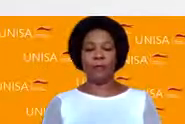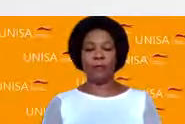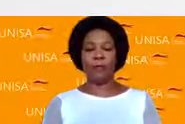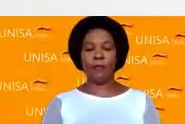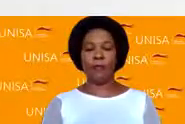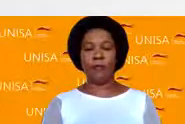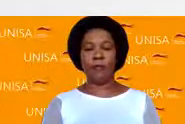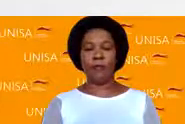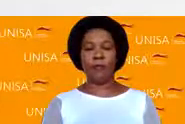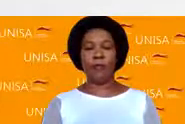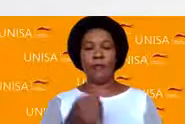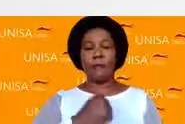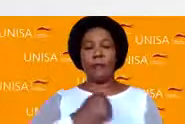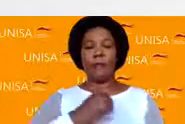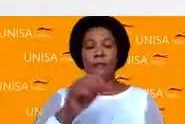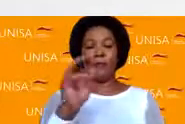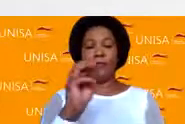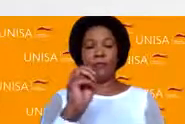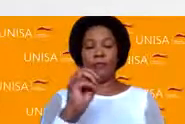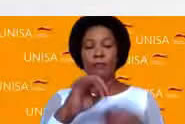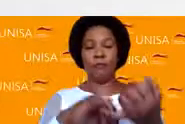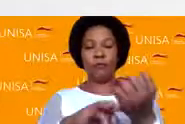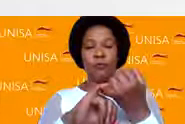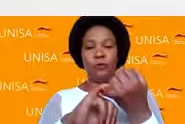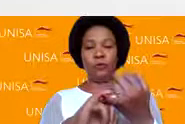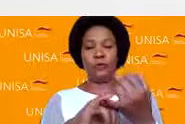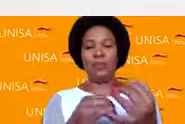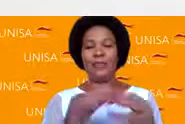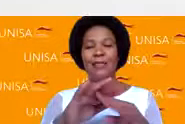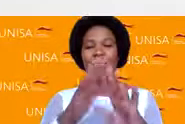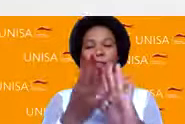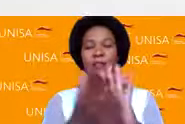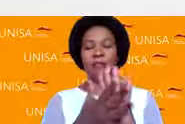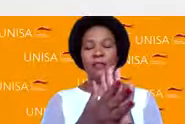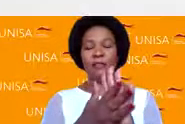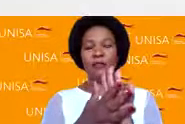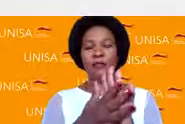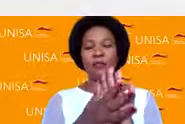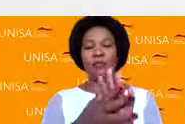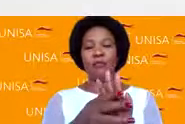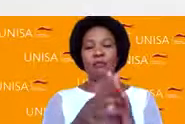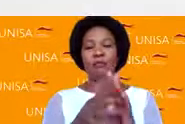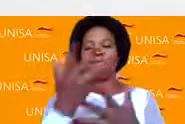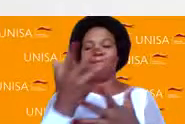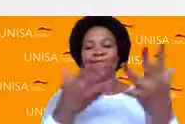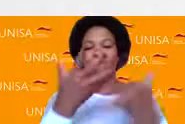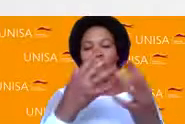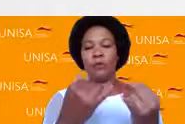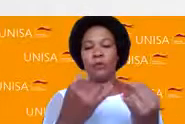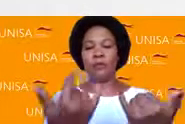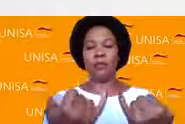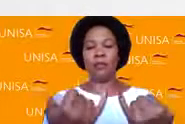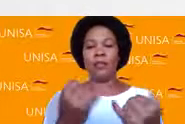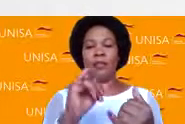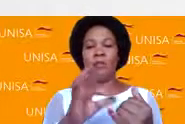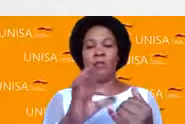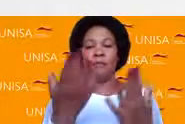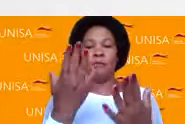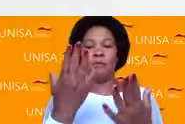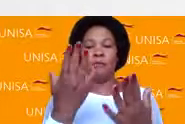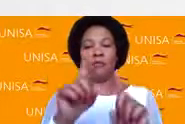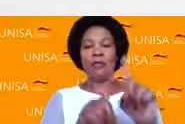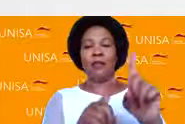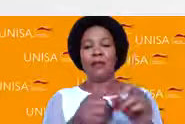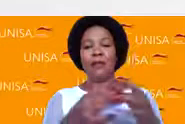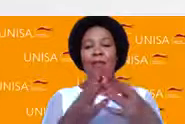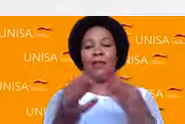So the myModules online guide is basically everything that we will be covering today. So if you miss anything during the session or